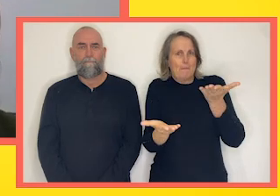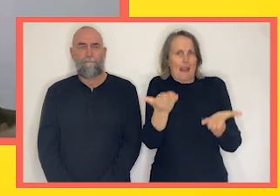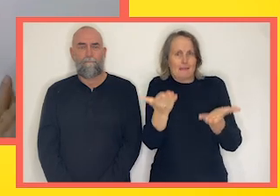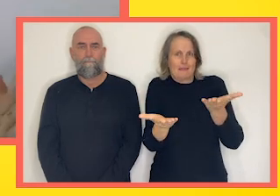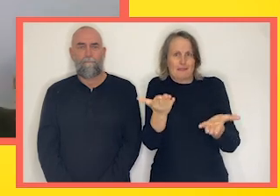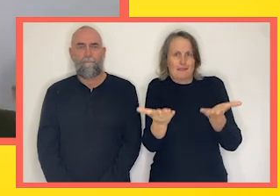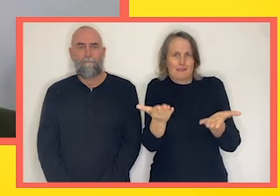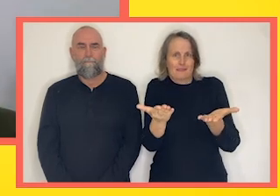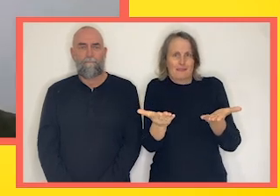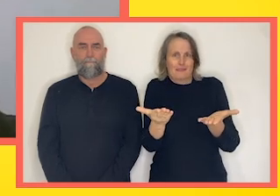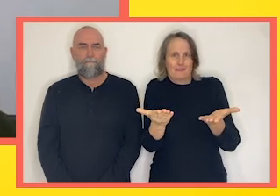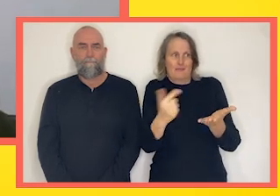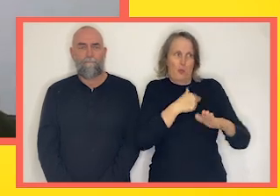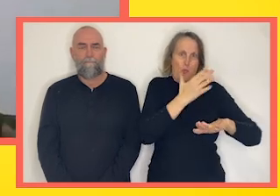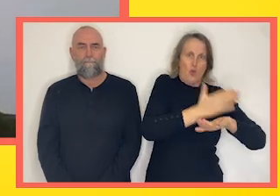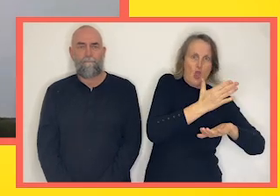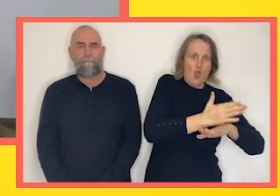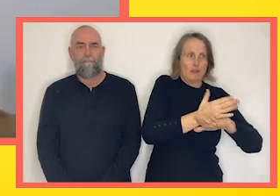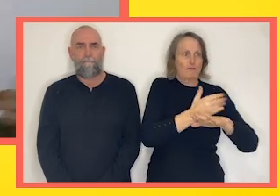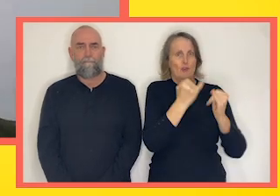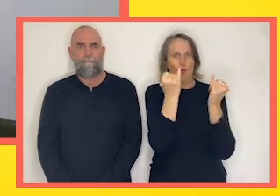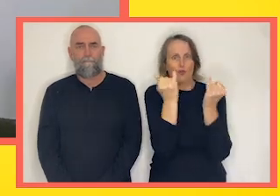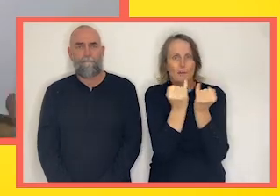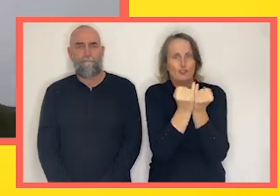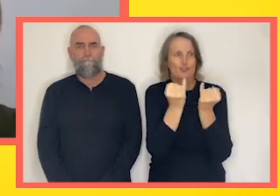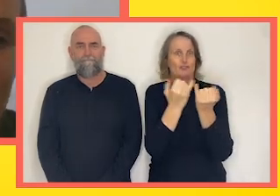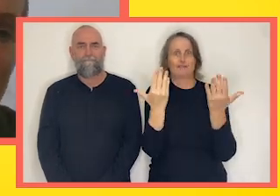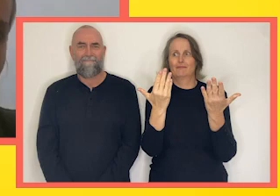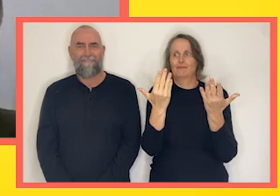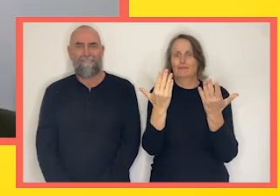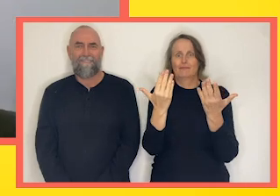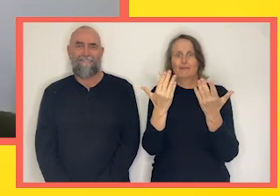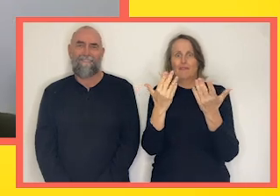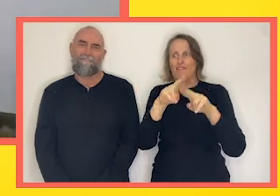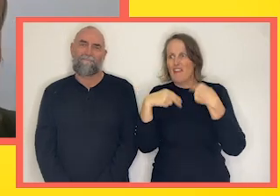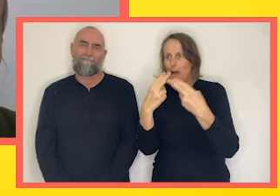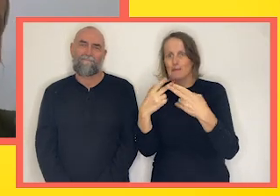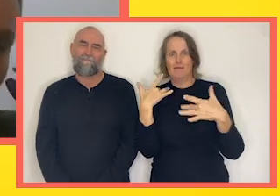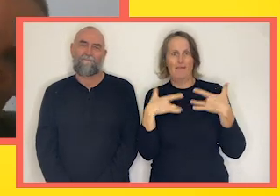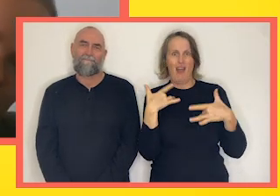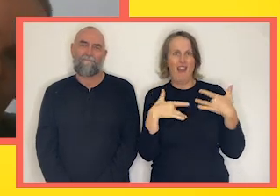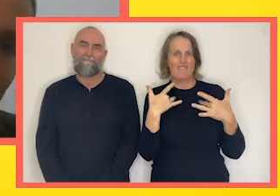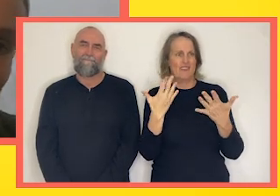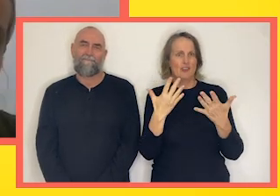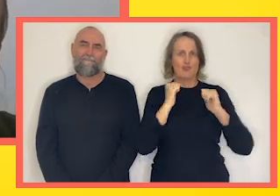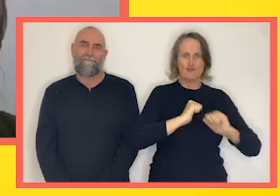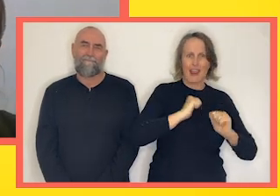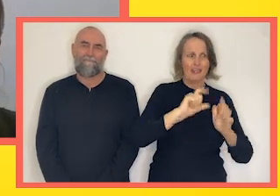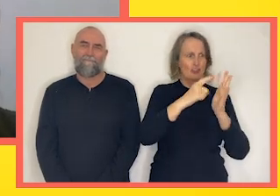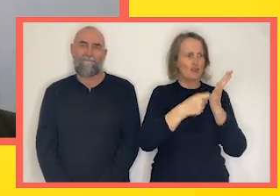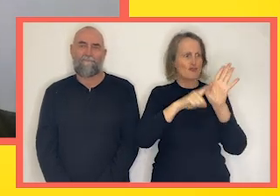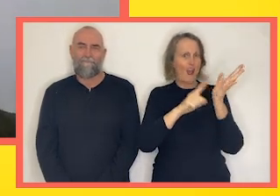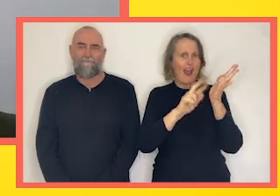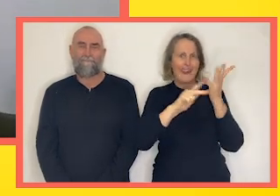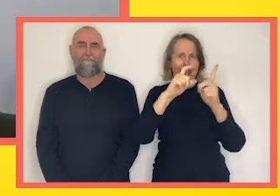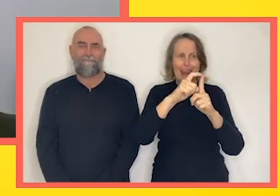particularly when you just did a huge number of competitions and different things that training, dry lands, the Surfers Gym, and different things that you're doing.